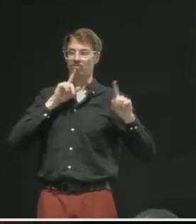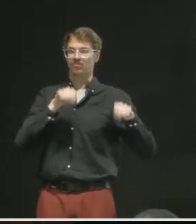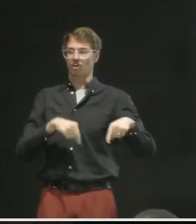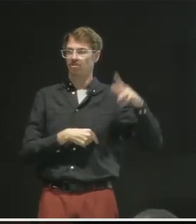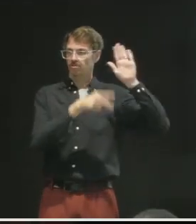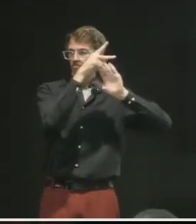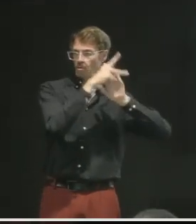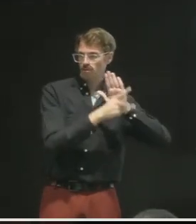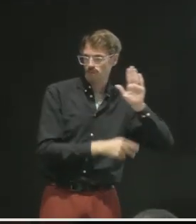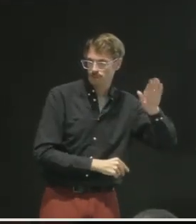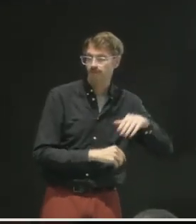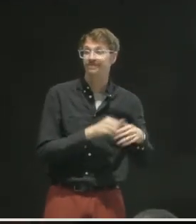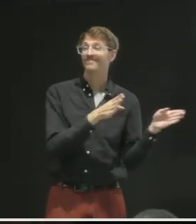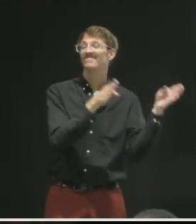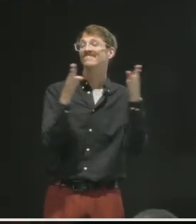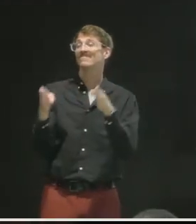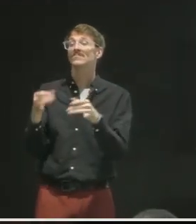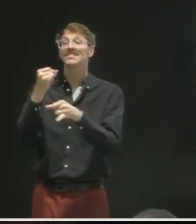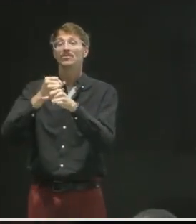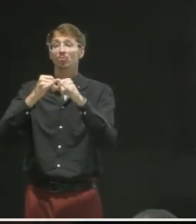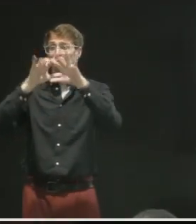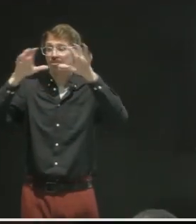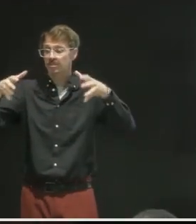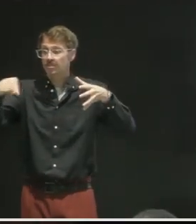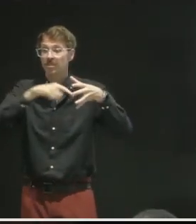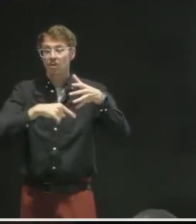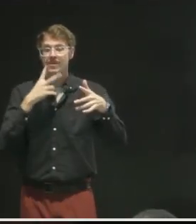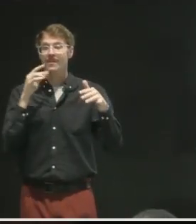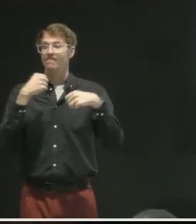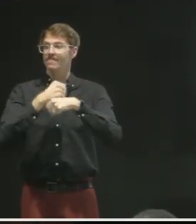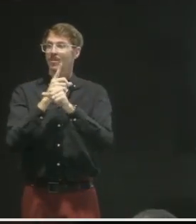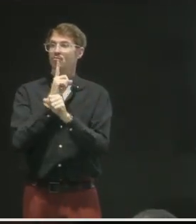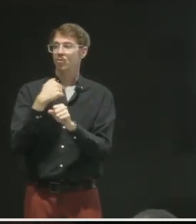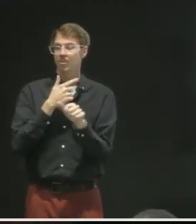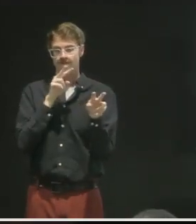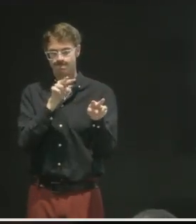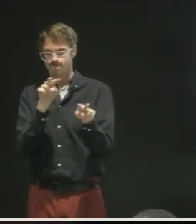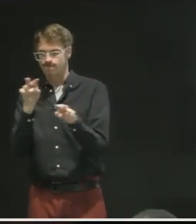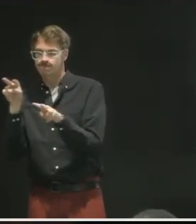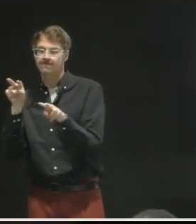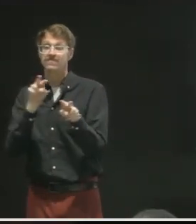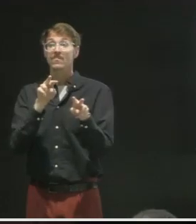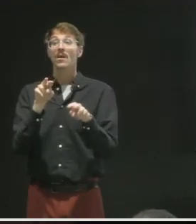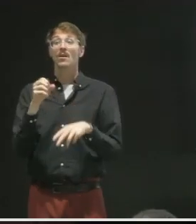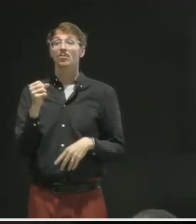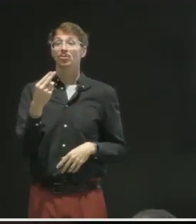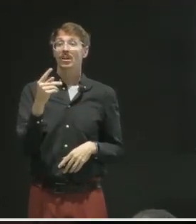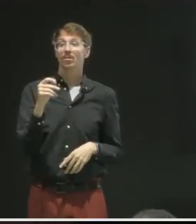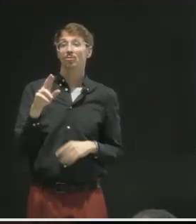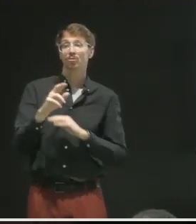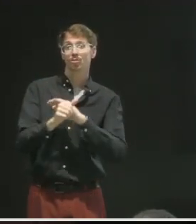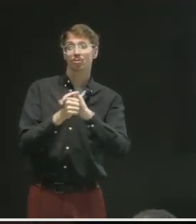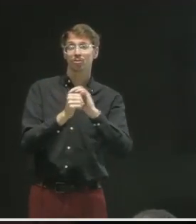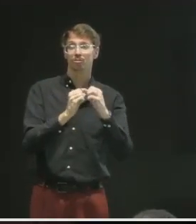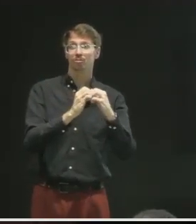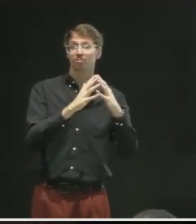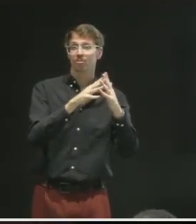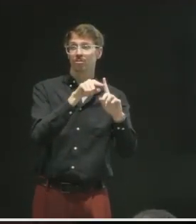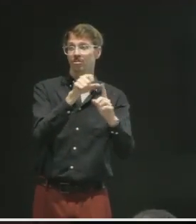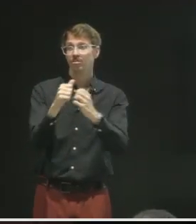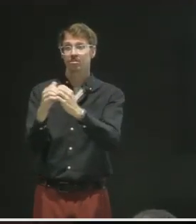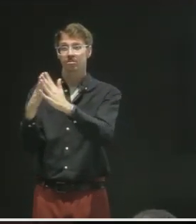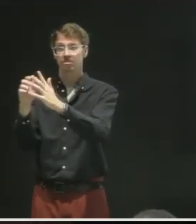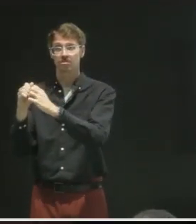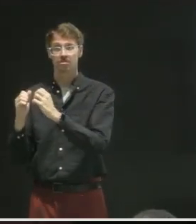level, we can really make sure that we're monitoring that the shelters that we're creating, for example, have